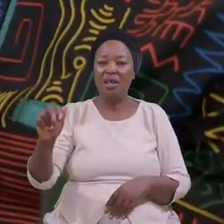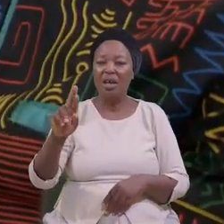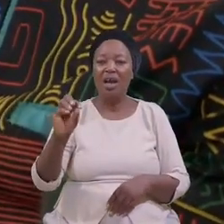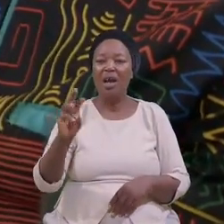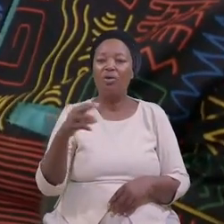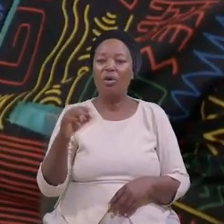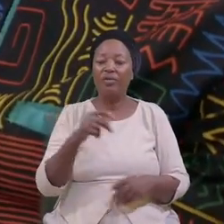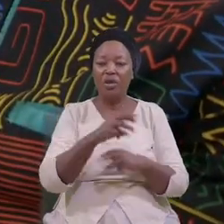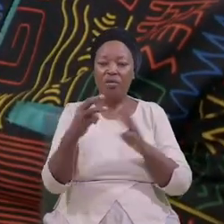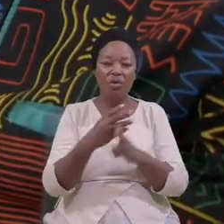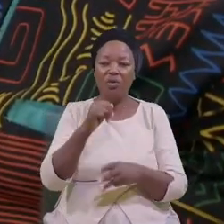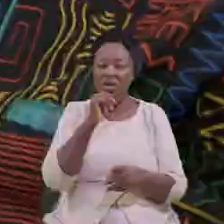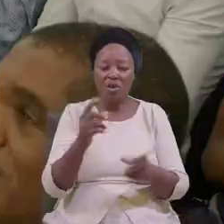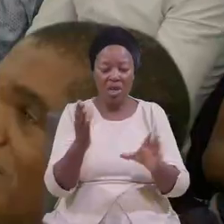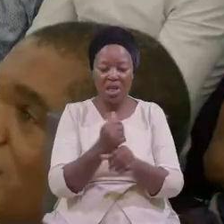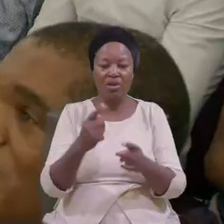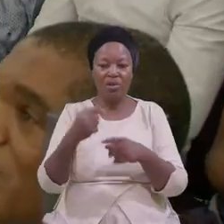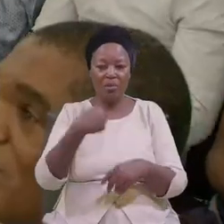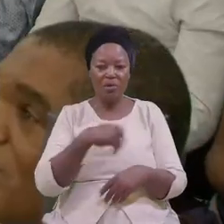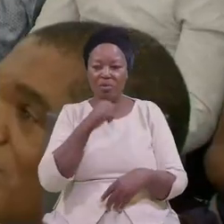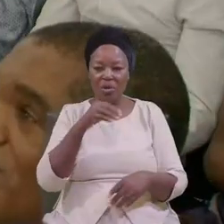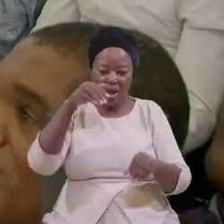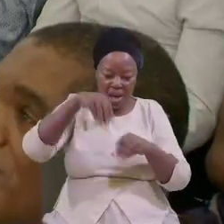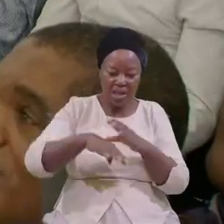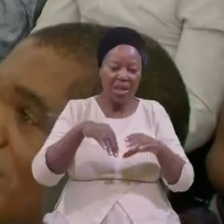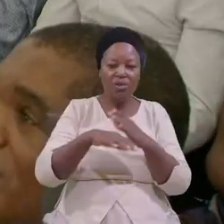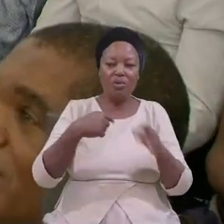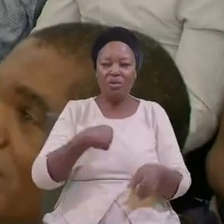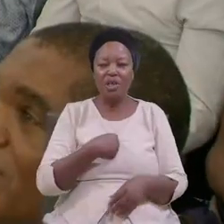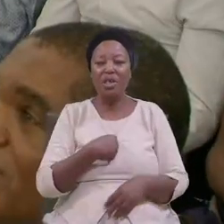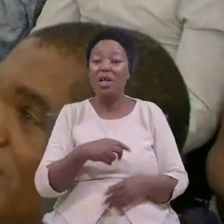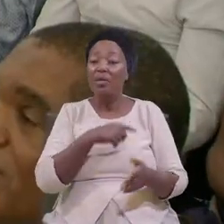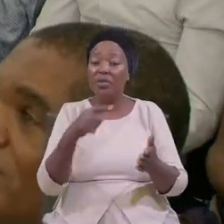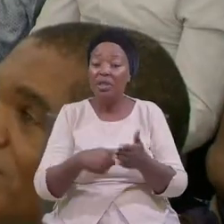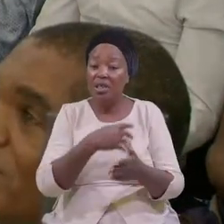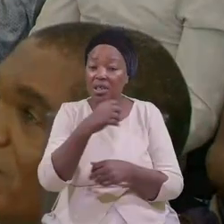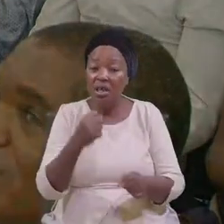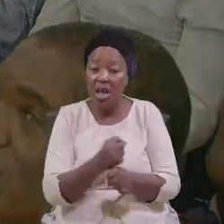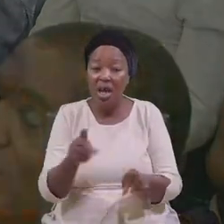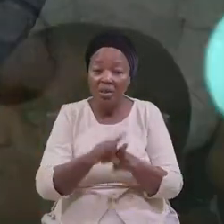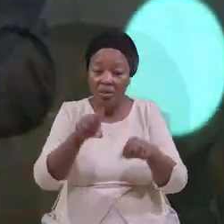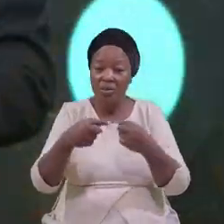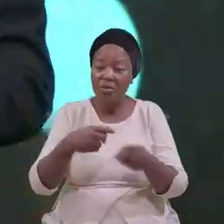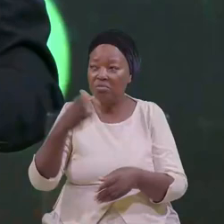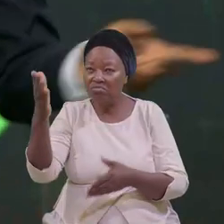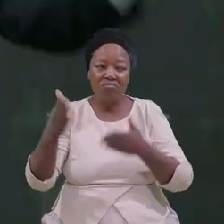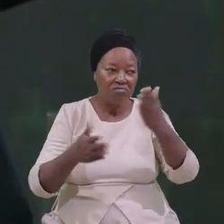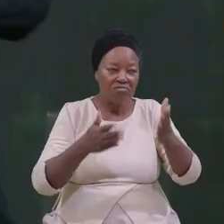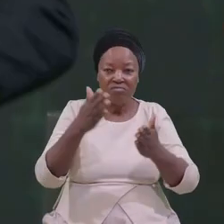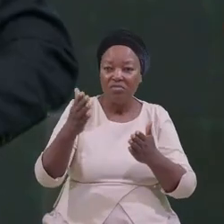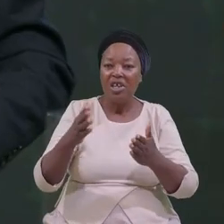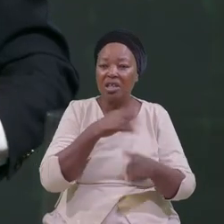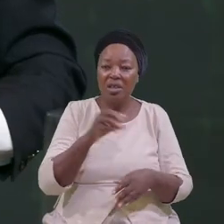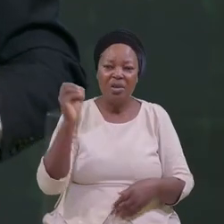Amen. Will not pierce me. This year, as we go about everywhere, they throw